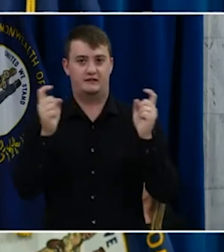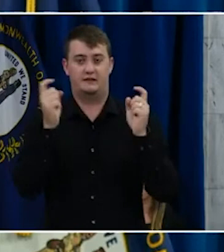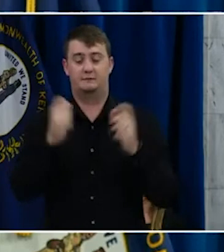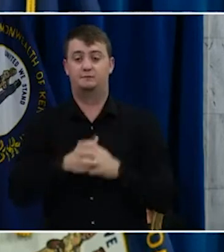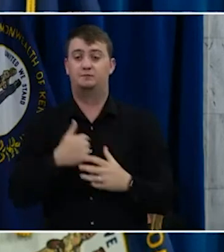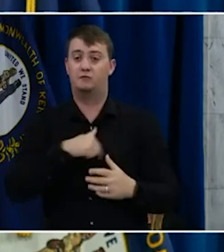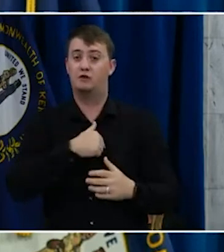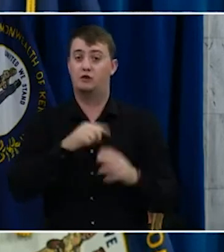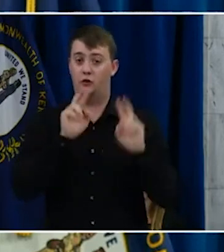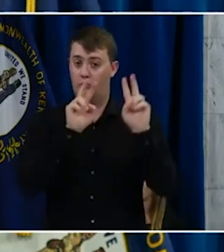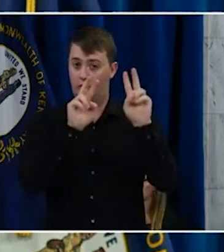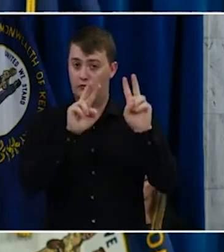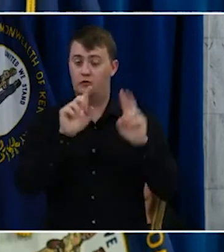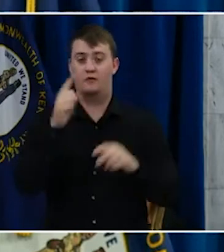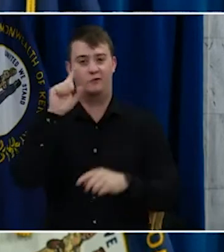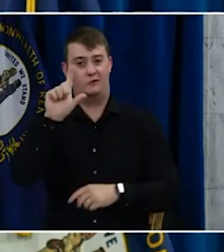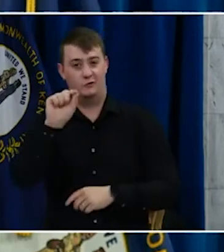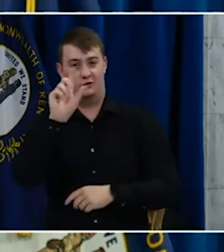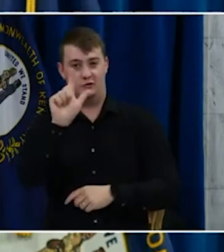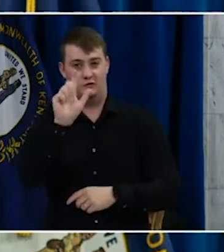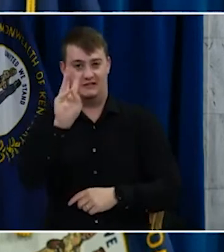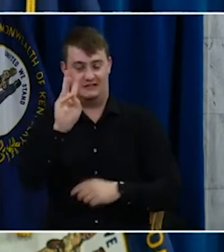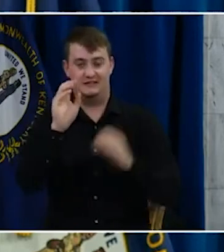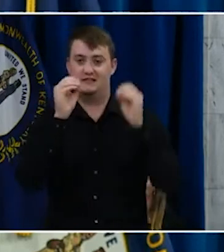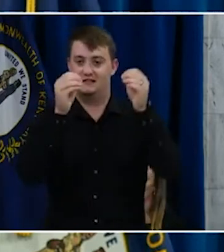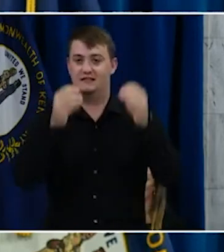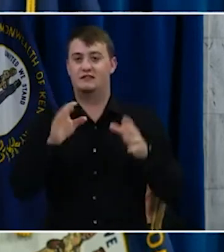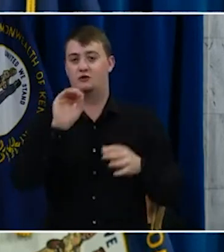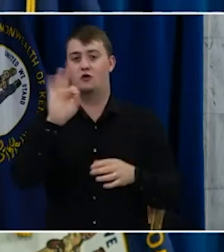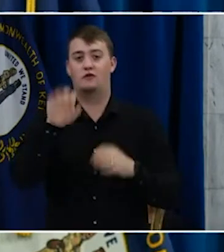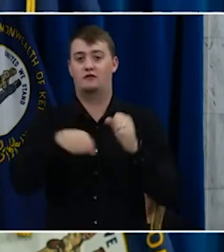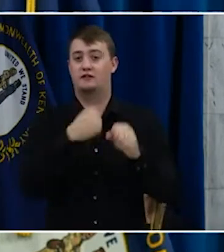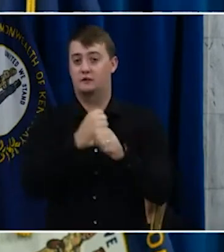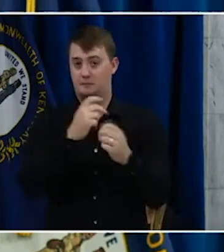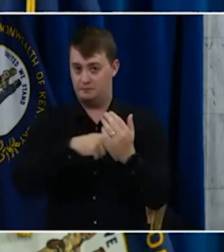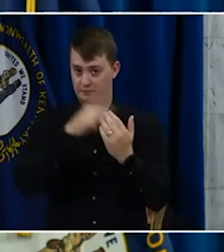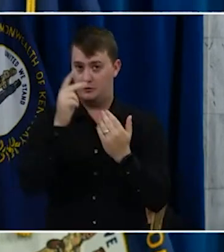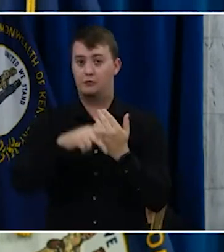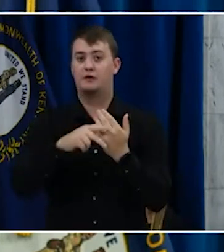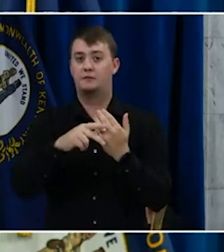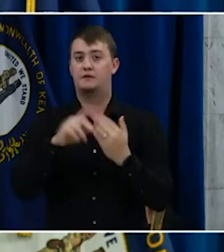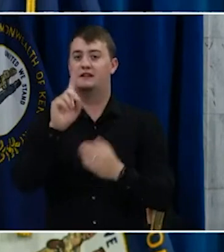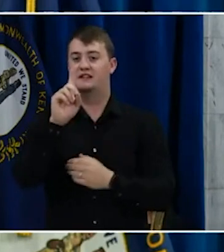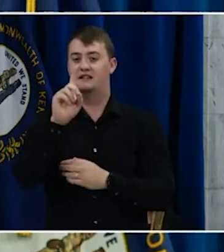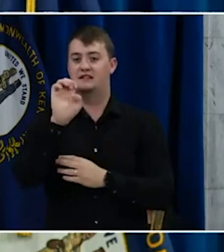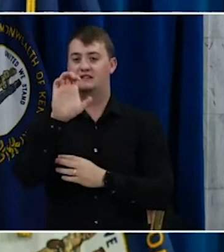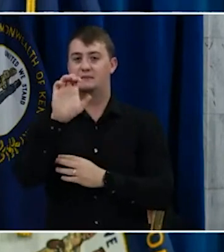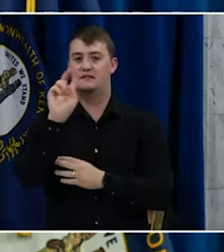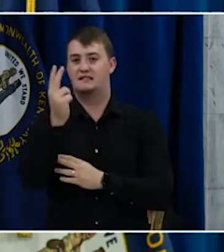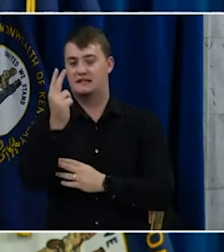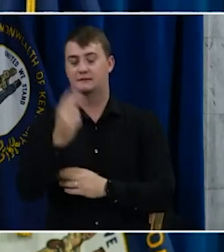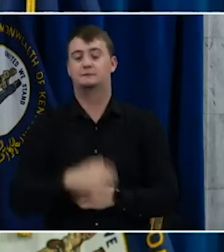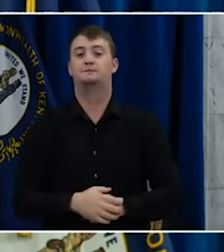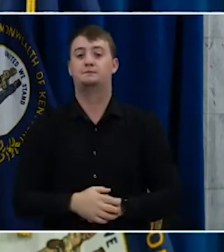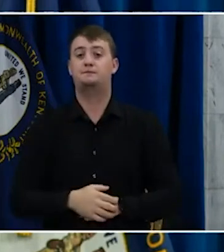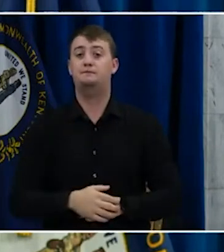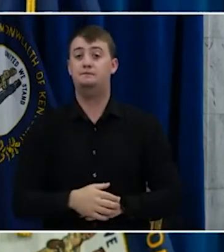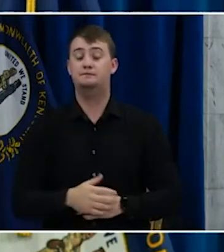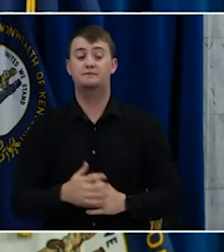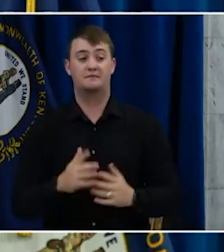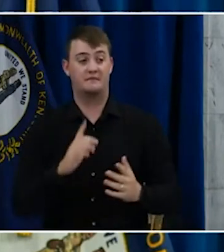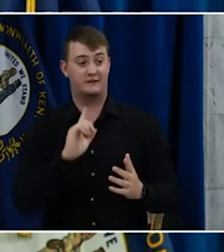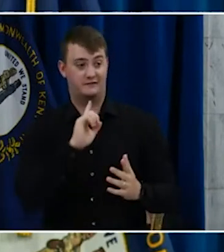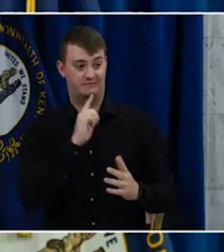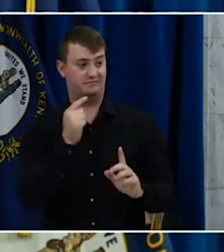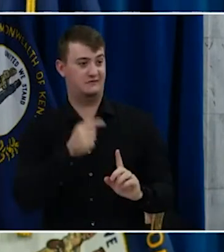opening nominations for the 2026 Teacher of the Year Awards program on December 2nd. After all, I